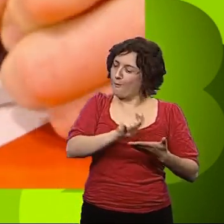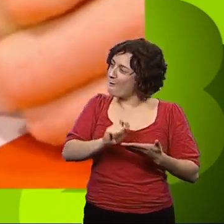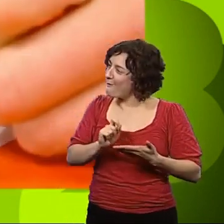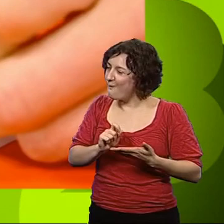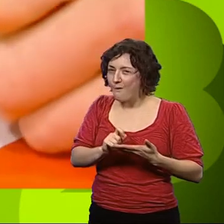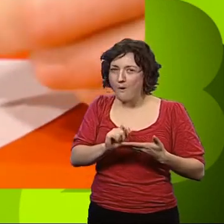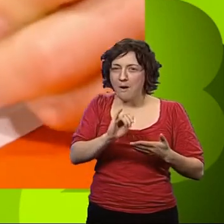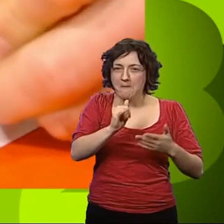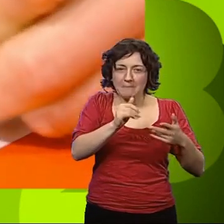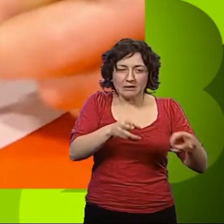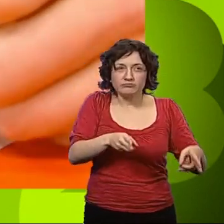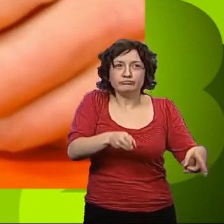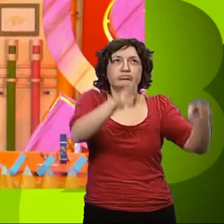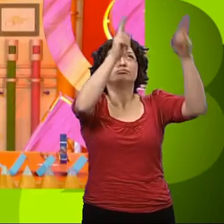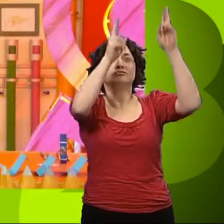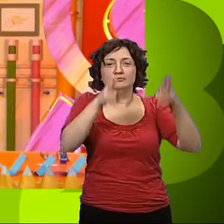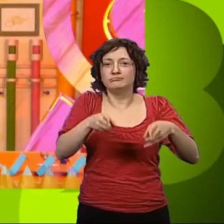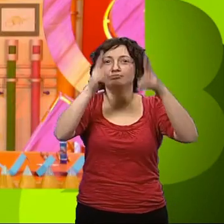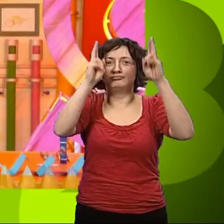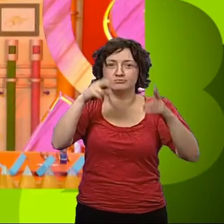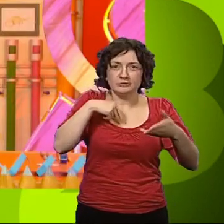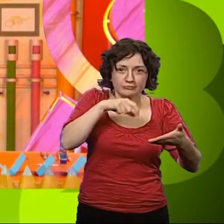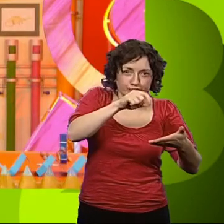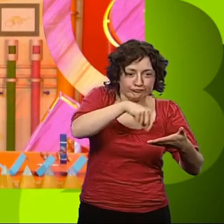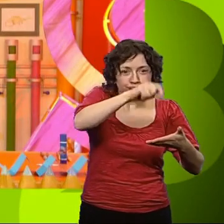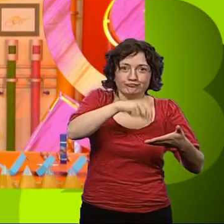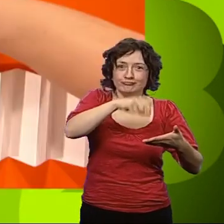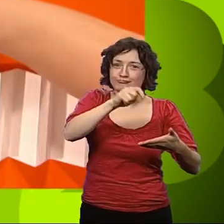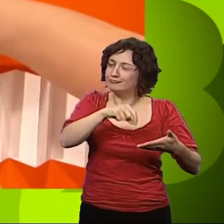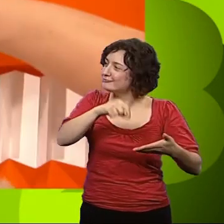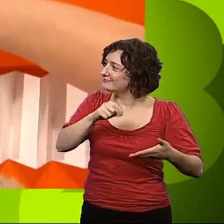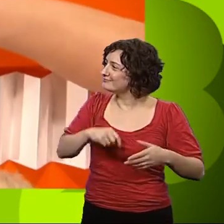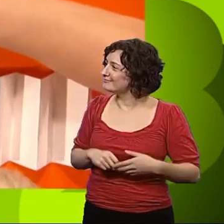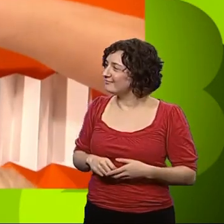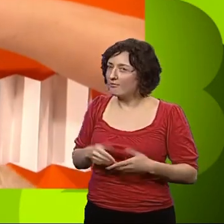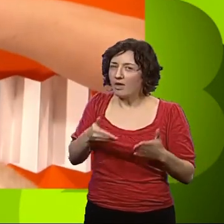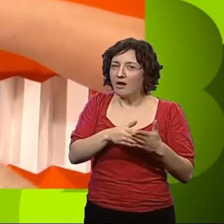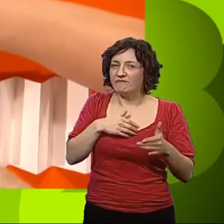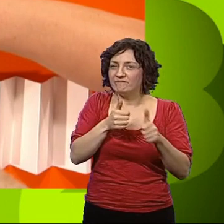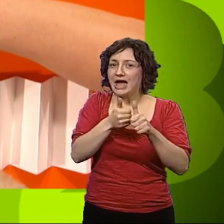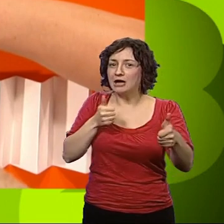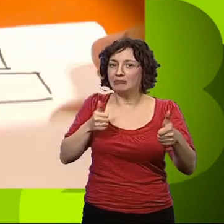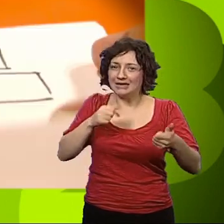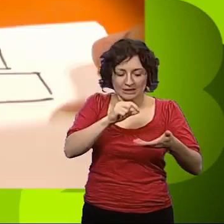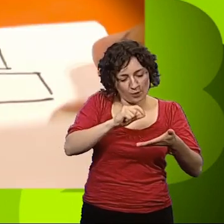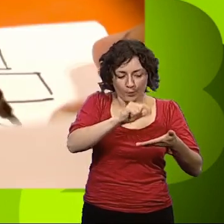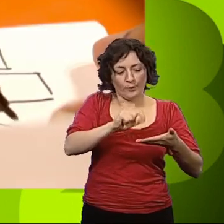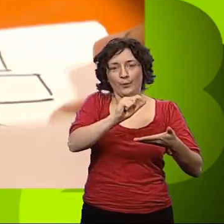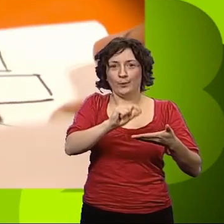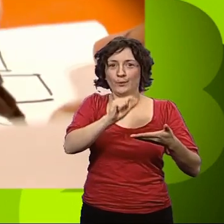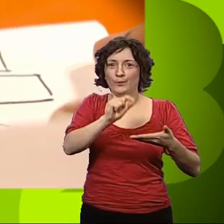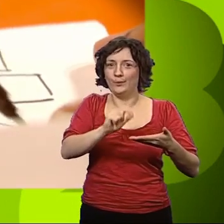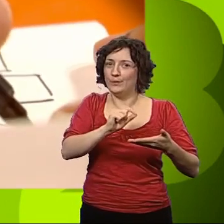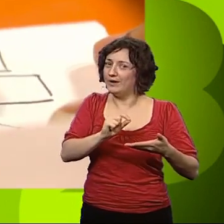draw a couple of skyscrapers we've got here, and actually got a little factory going